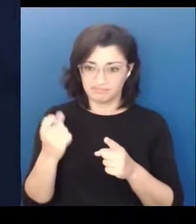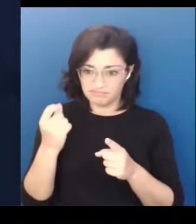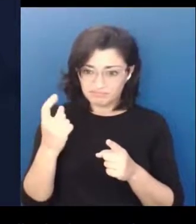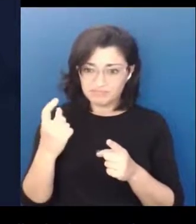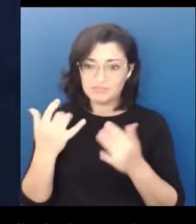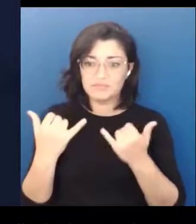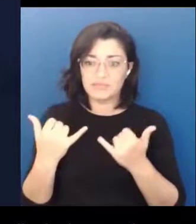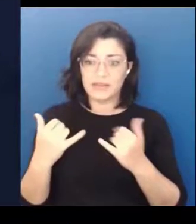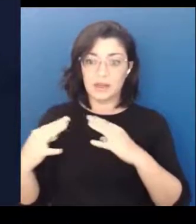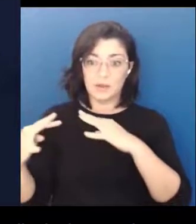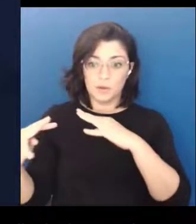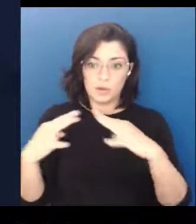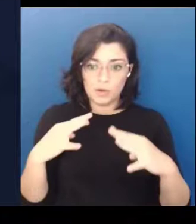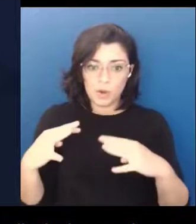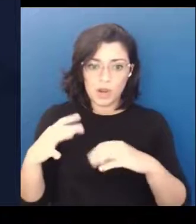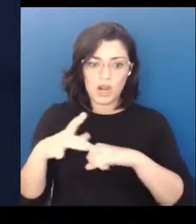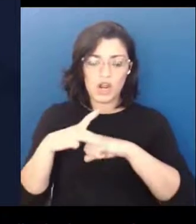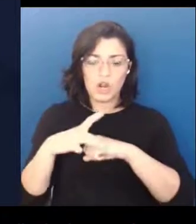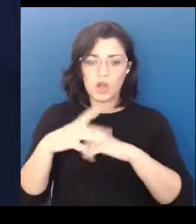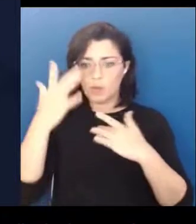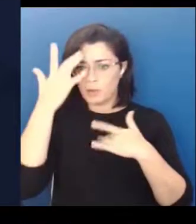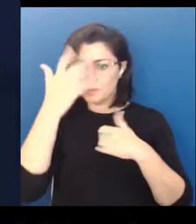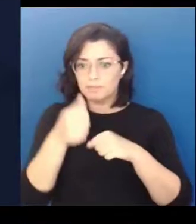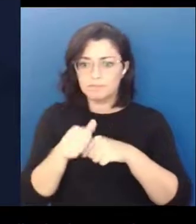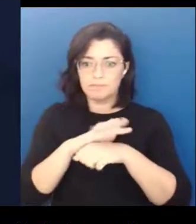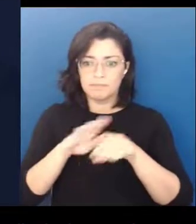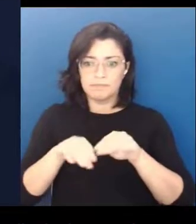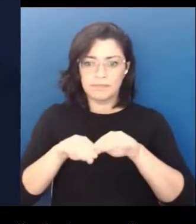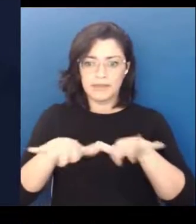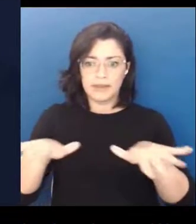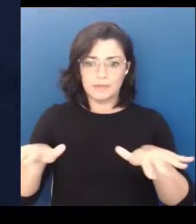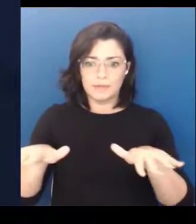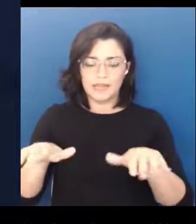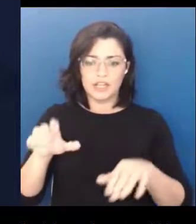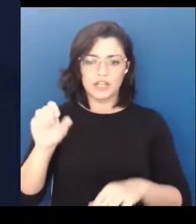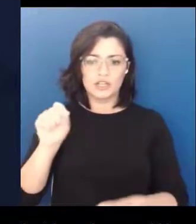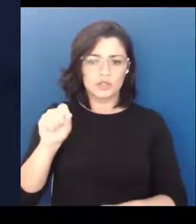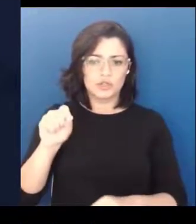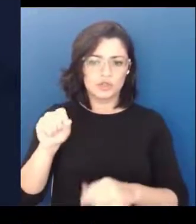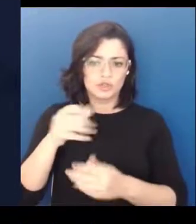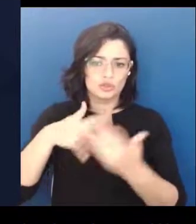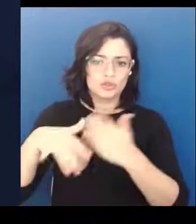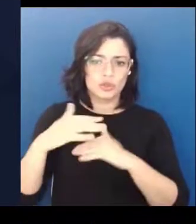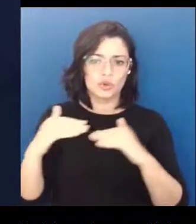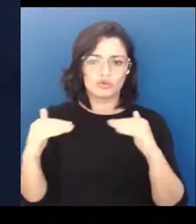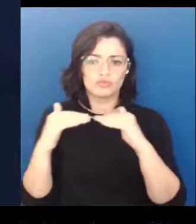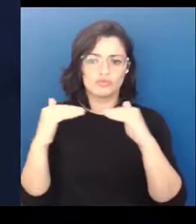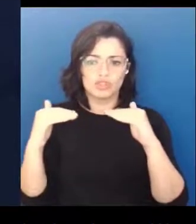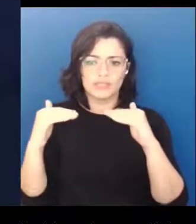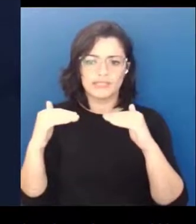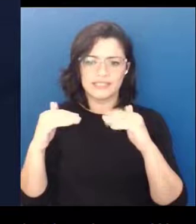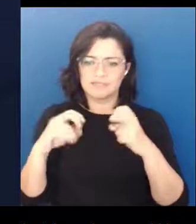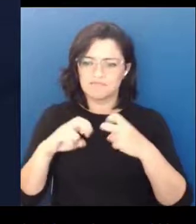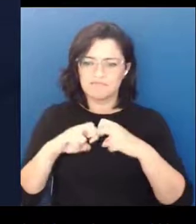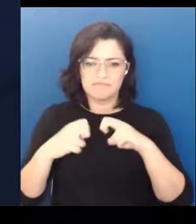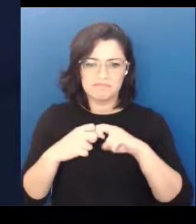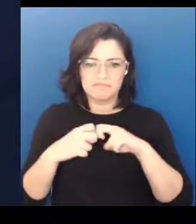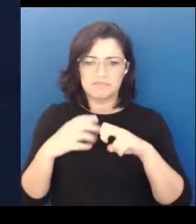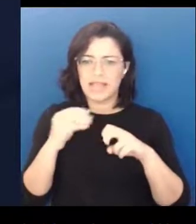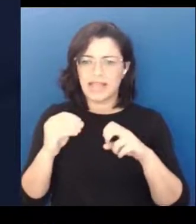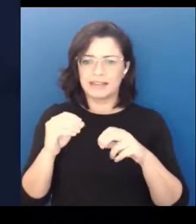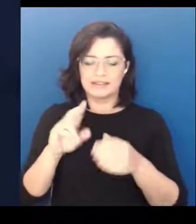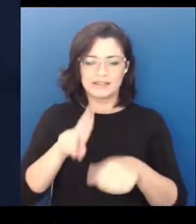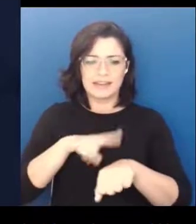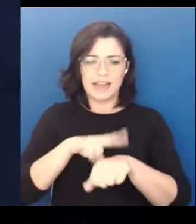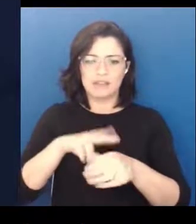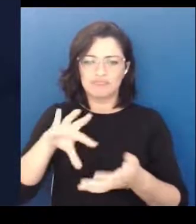social justice issues, and natural disasters all occurring at the same time. At least one of these, if not more,